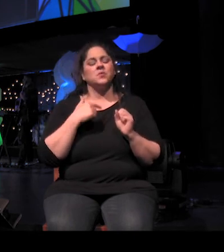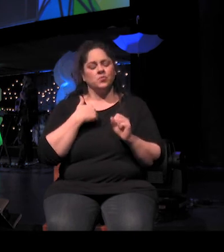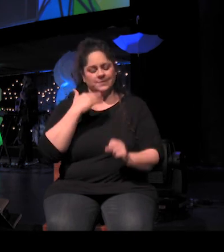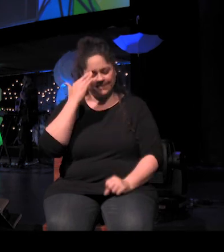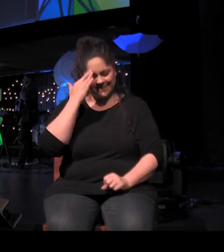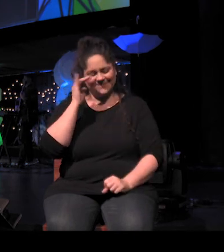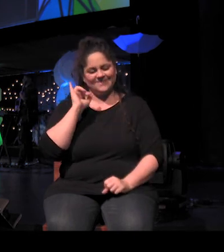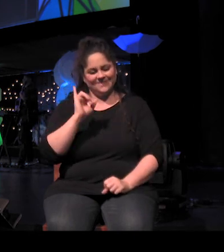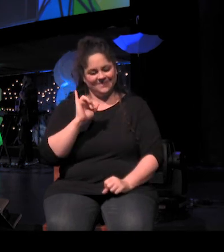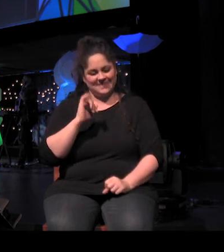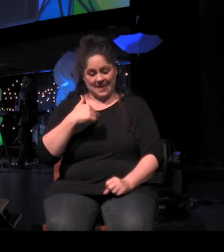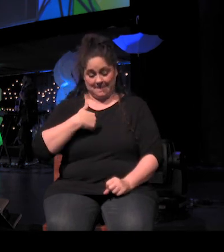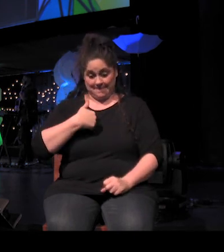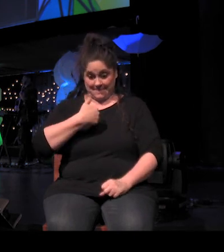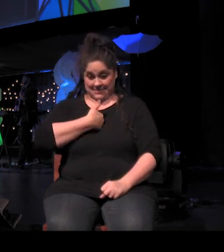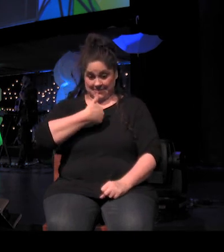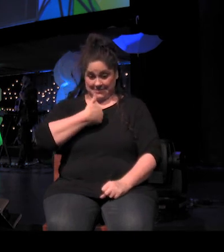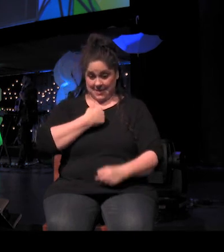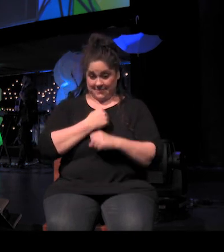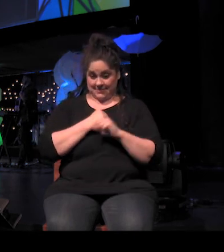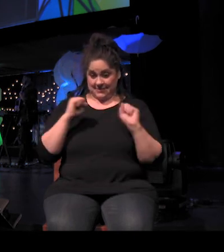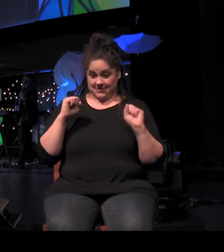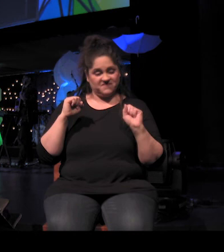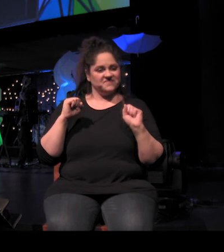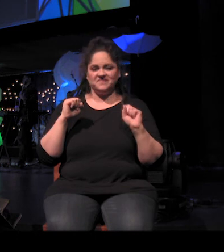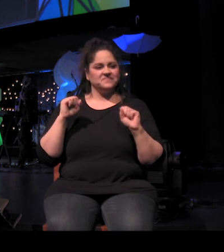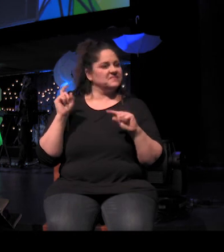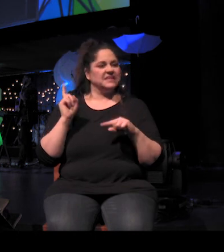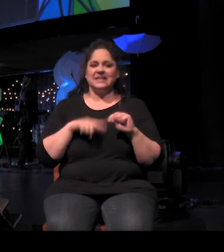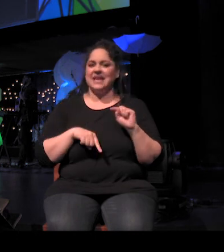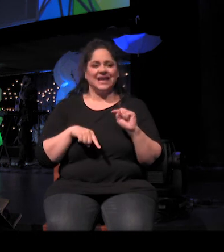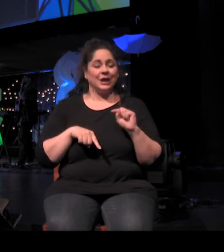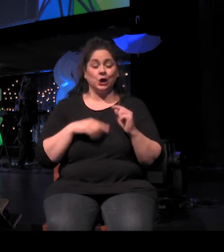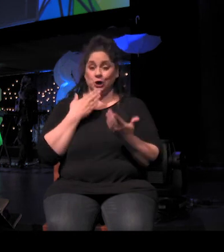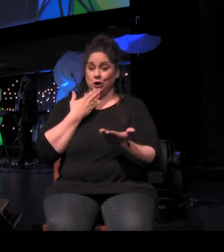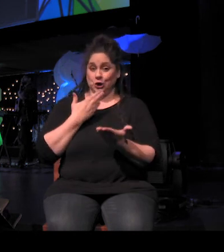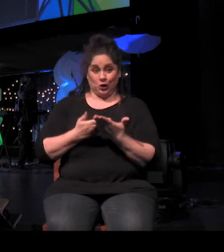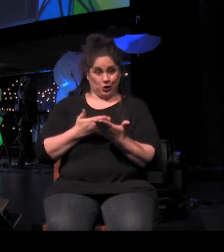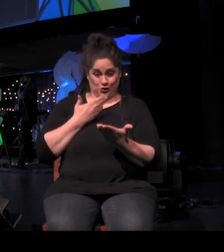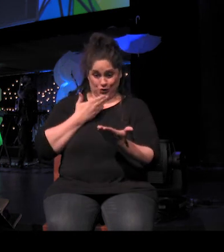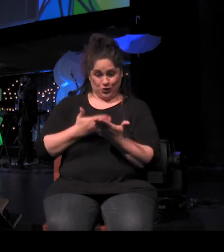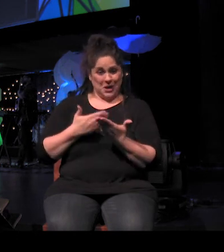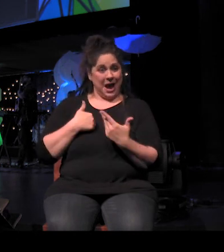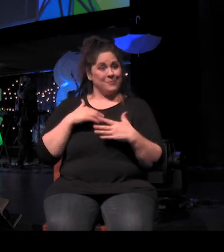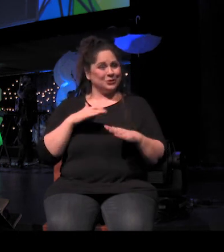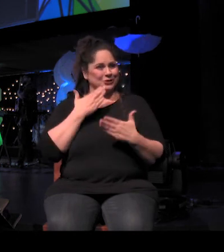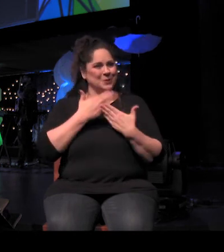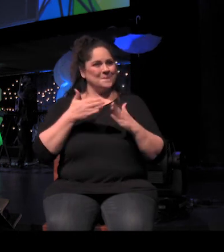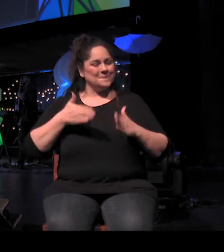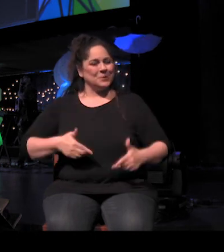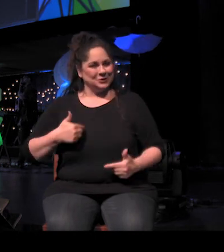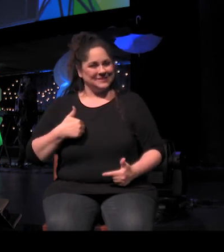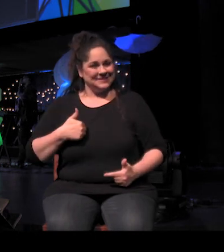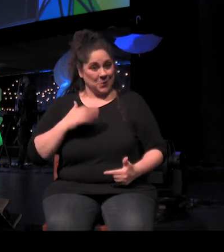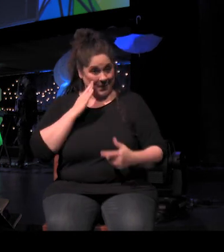can do to save ourselves. We can try to be good, but being good is not going to save yourself.